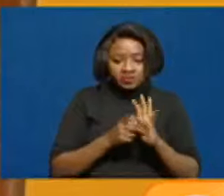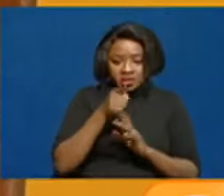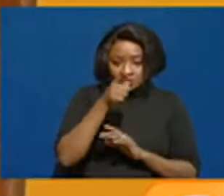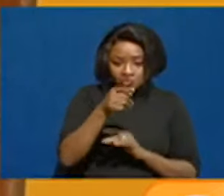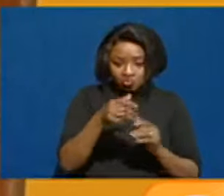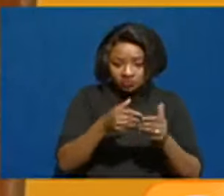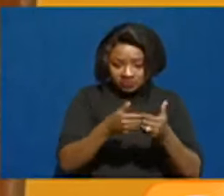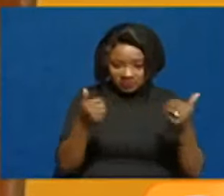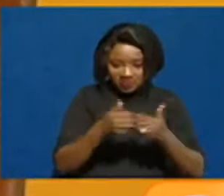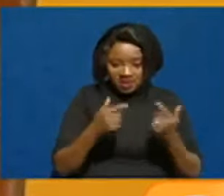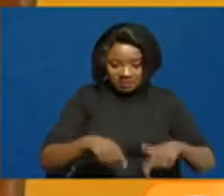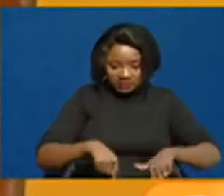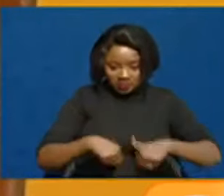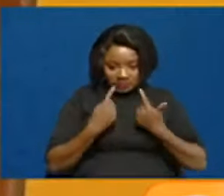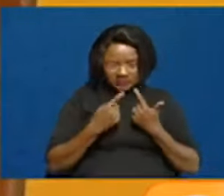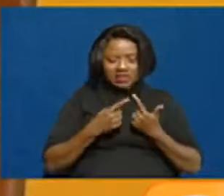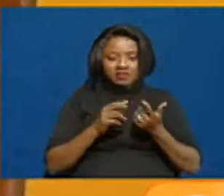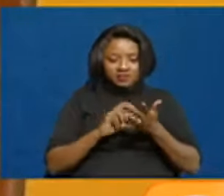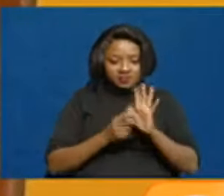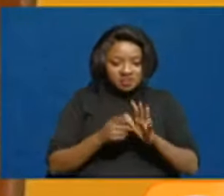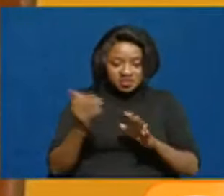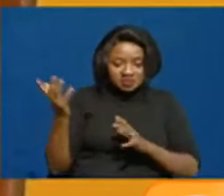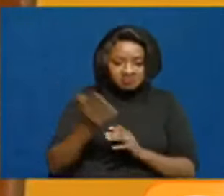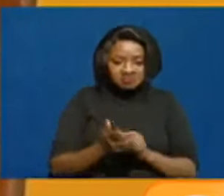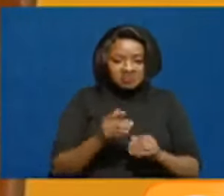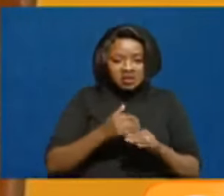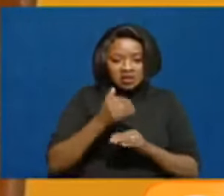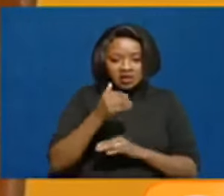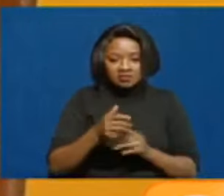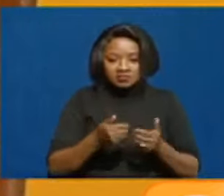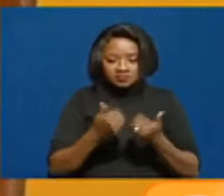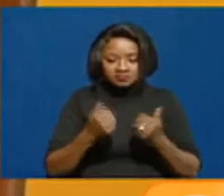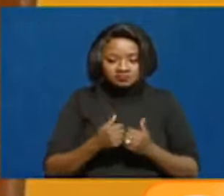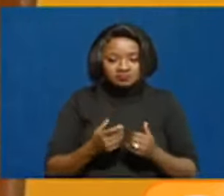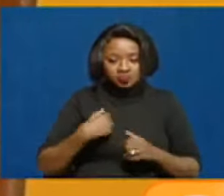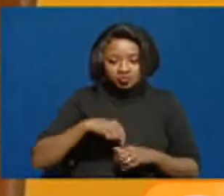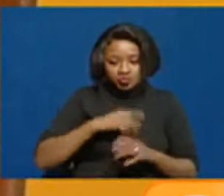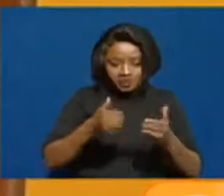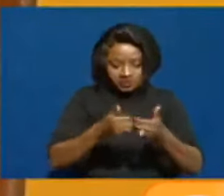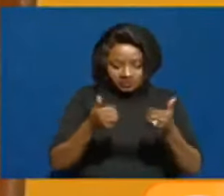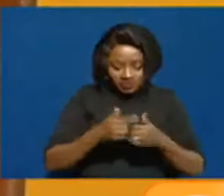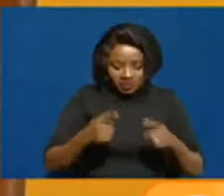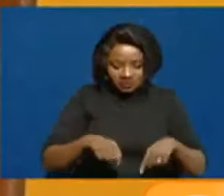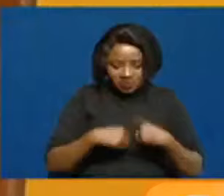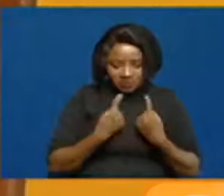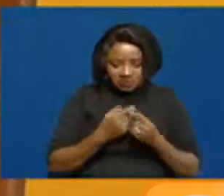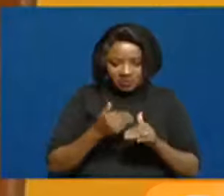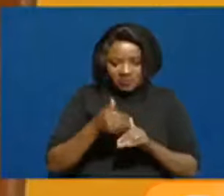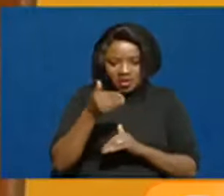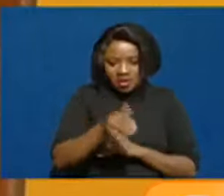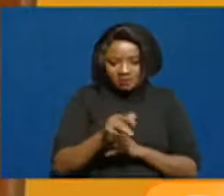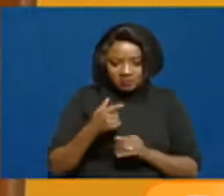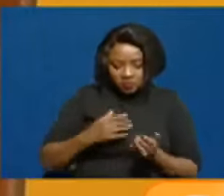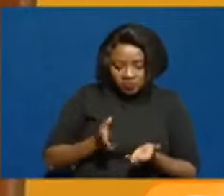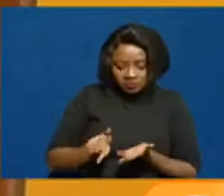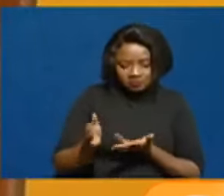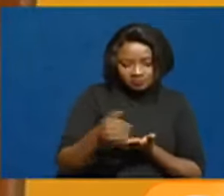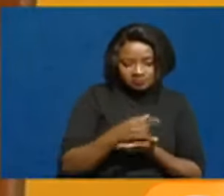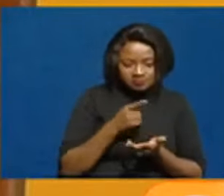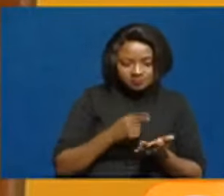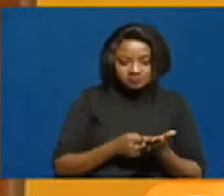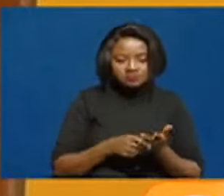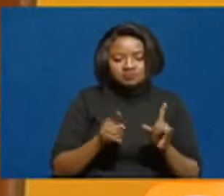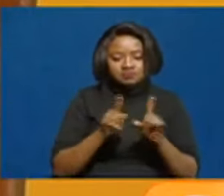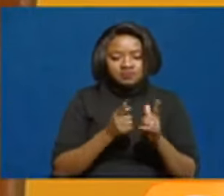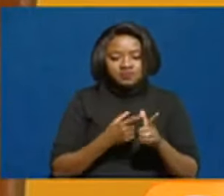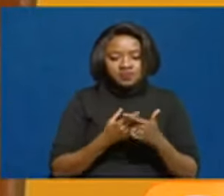this on your own first? Yes, so they yes. don't come already separated from no, the no. community? We separate them. Okay. After collecting them, we separate them. Then